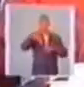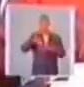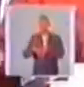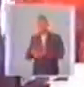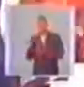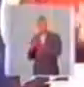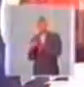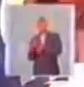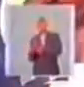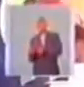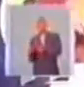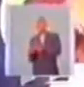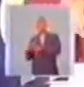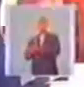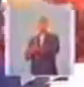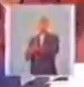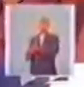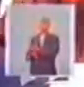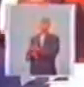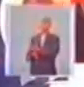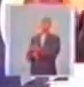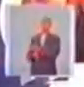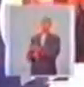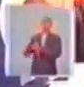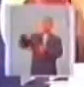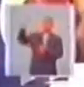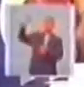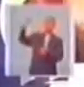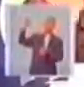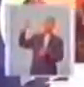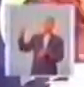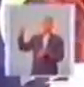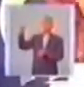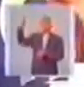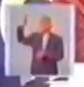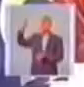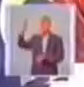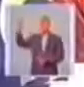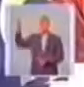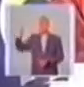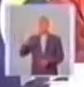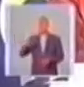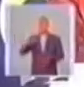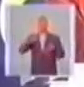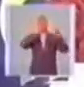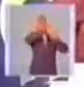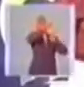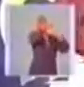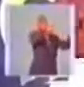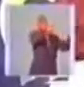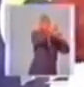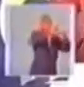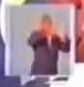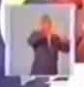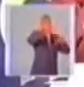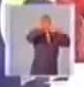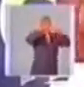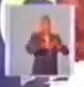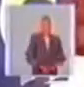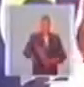so na o hye enkom ento mbie no nyina etena ase ewo ebre ba akope mu na on ta enkopo mbie